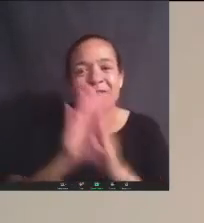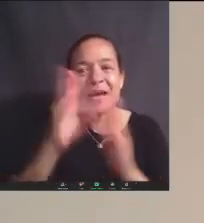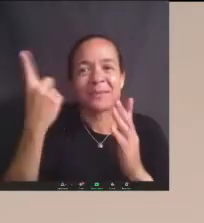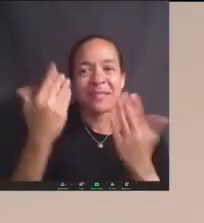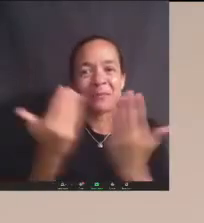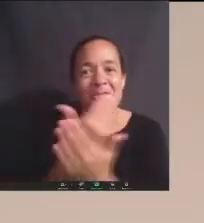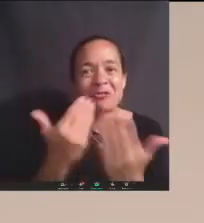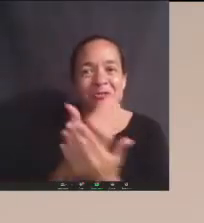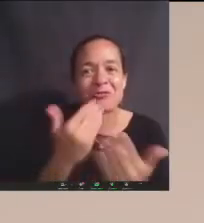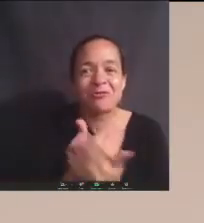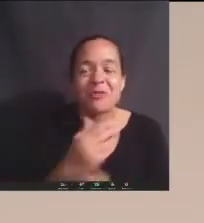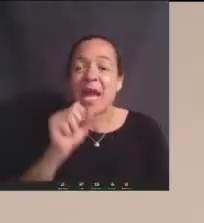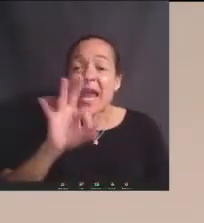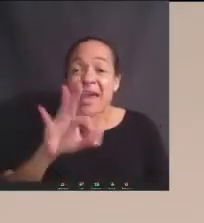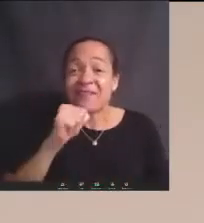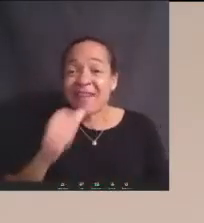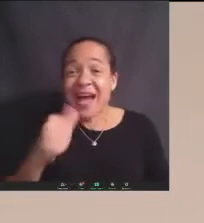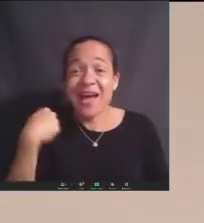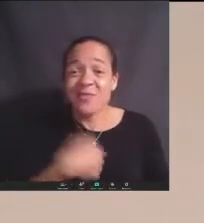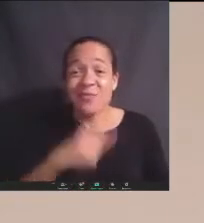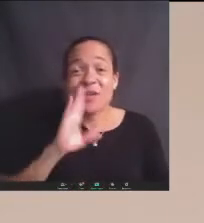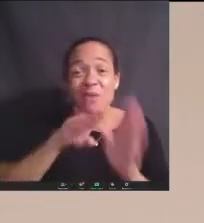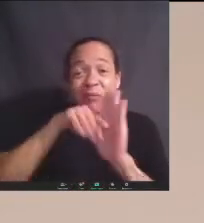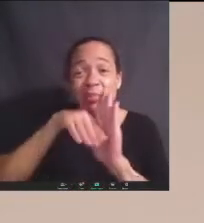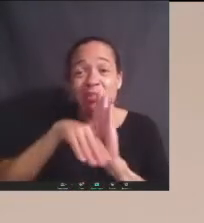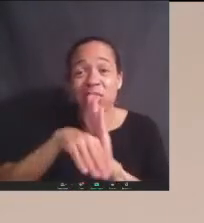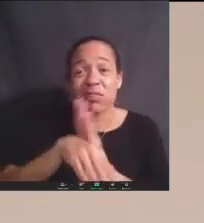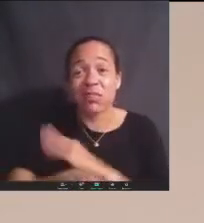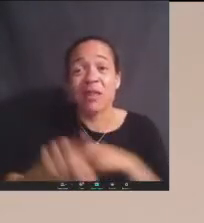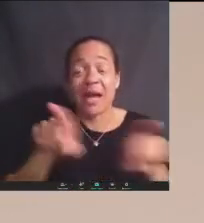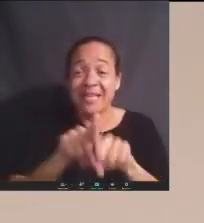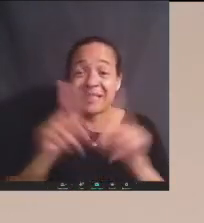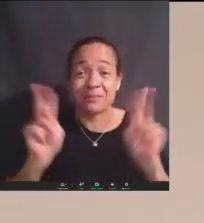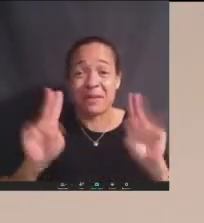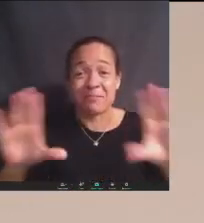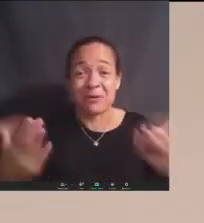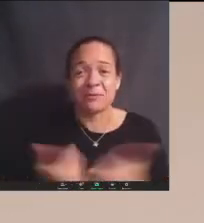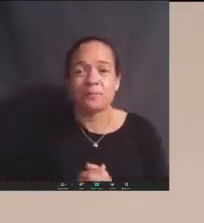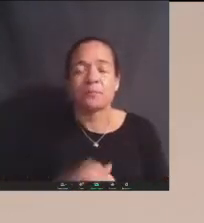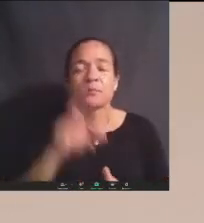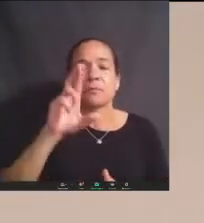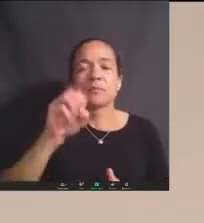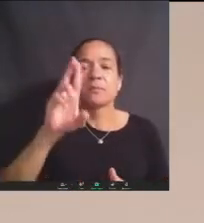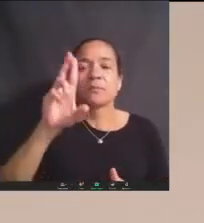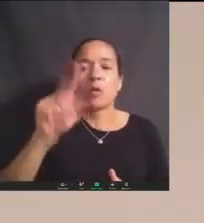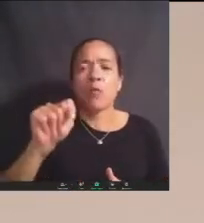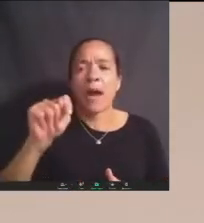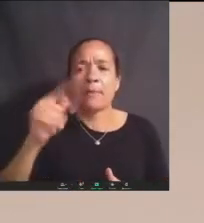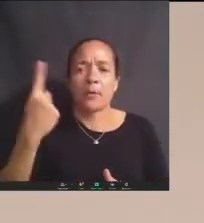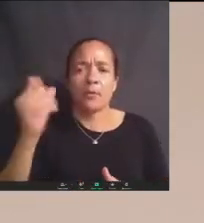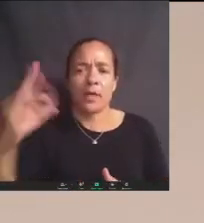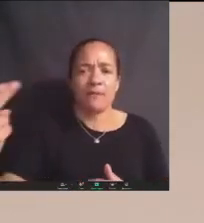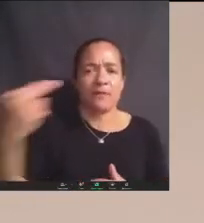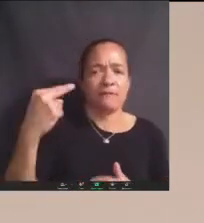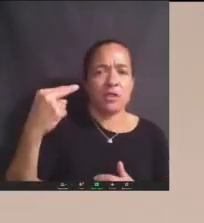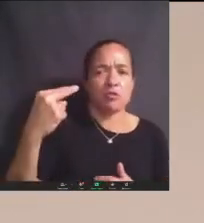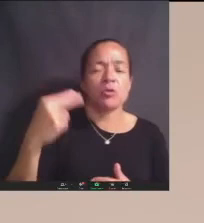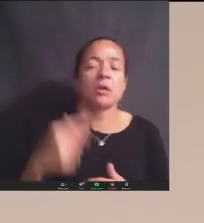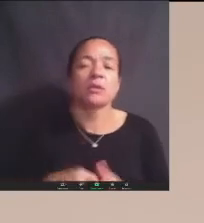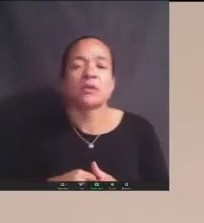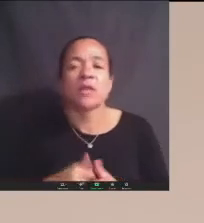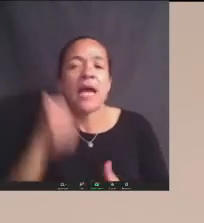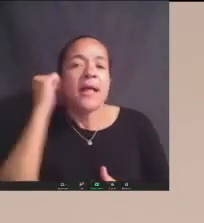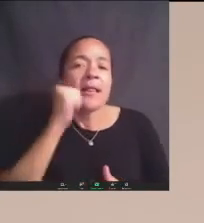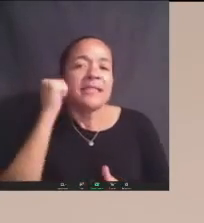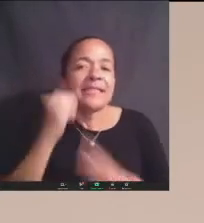decline. So Robert Bradford, one of our viewers, asked, what are some daily reminders that we as